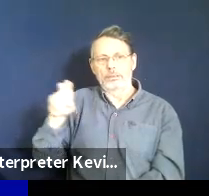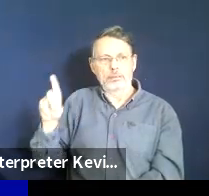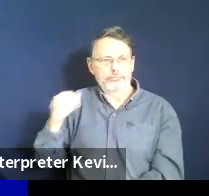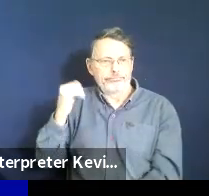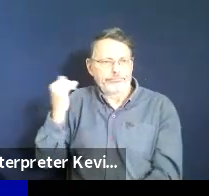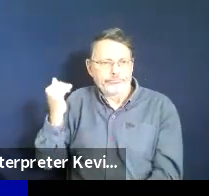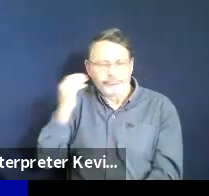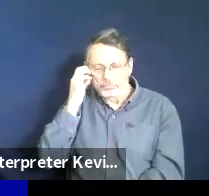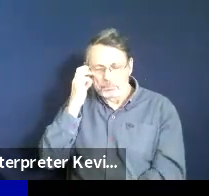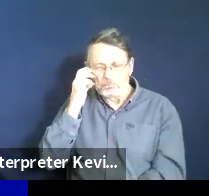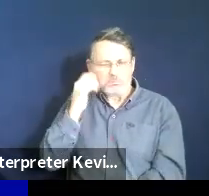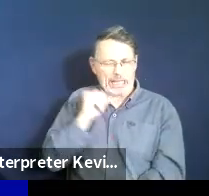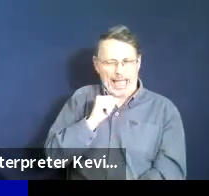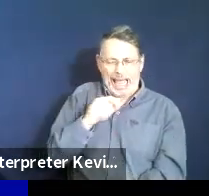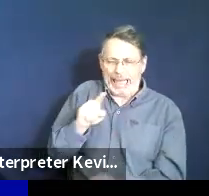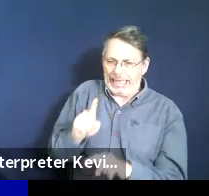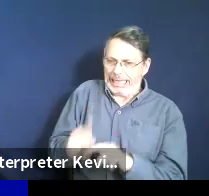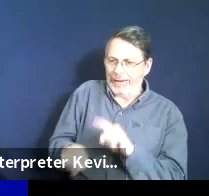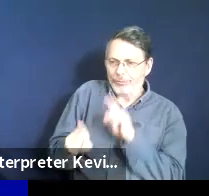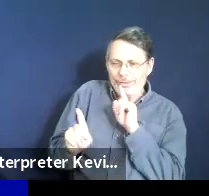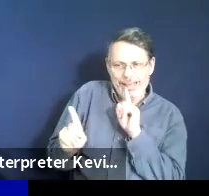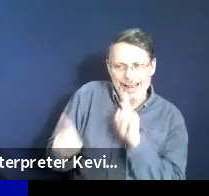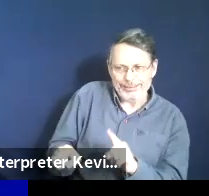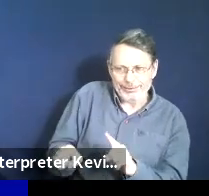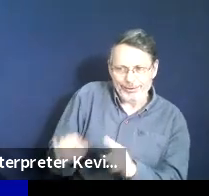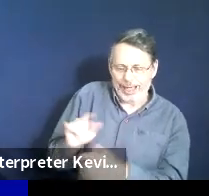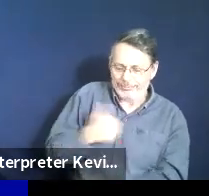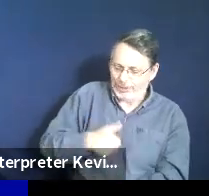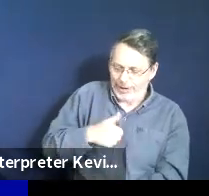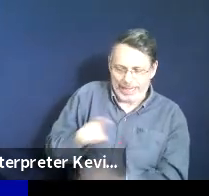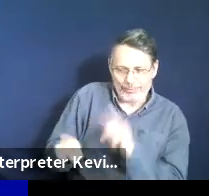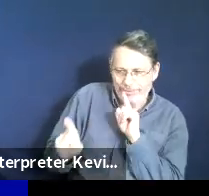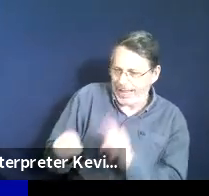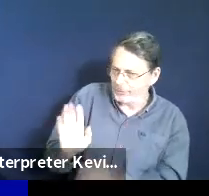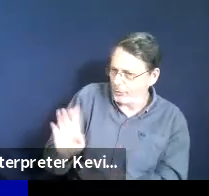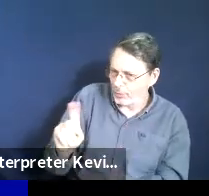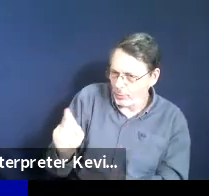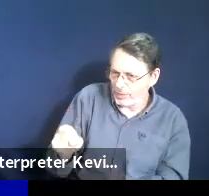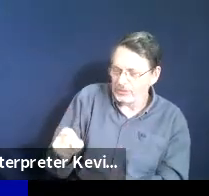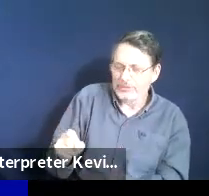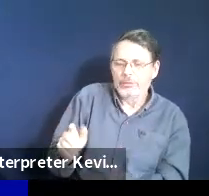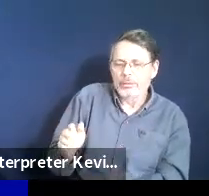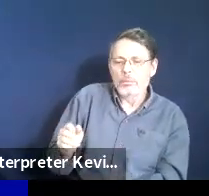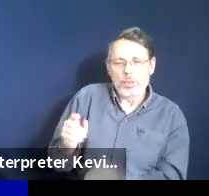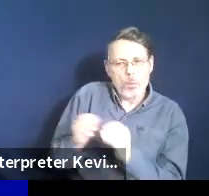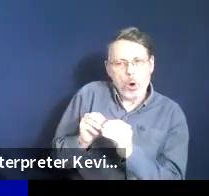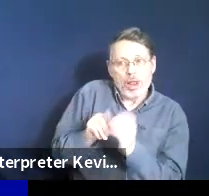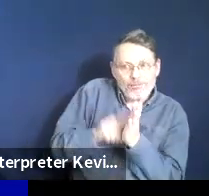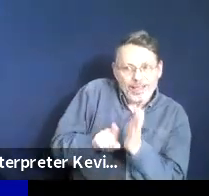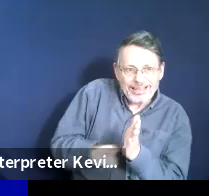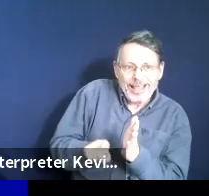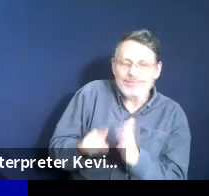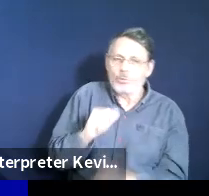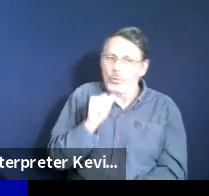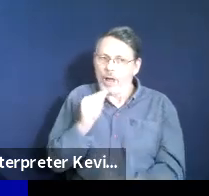So I'm not sure that I can really speak to that, and I apologize, but you know, as I'm more on the investigating side rather than the policy